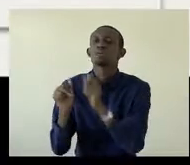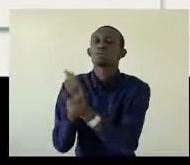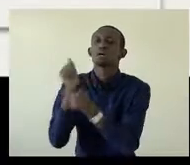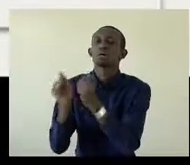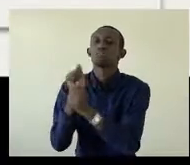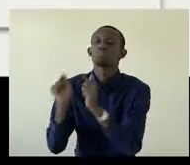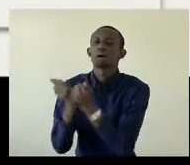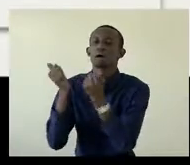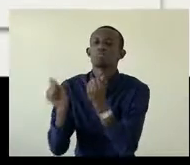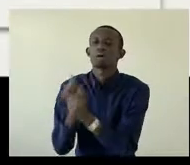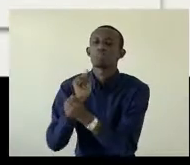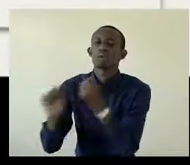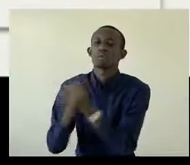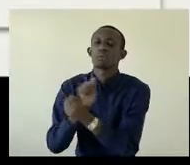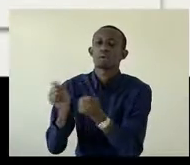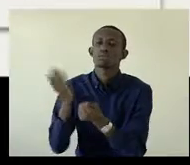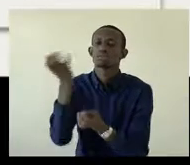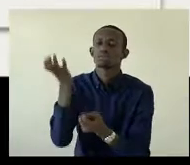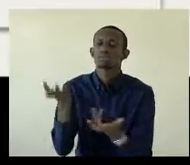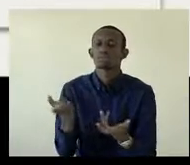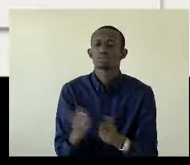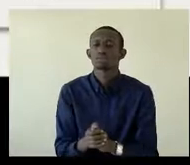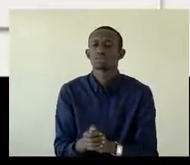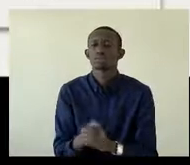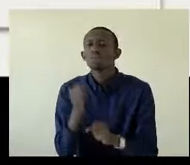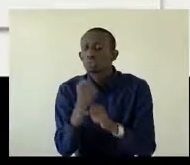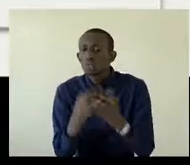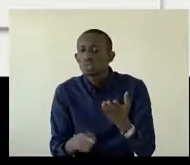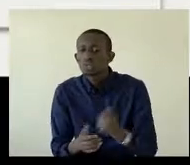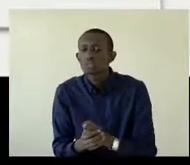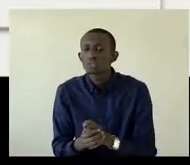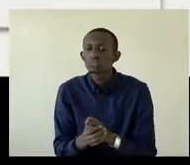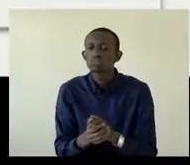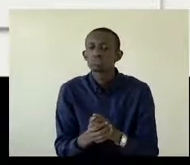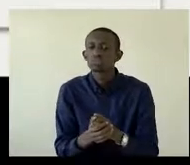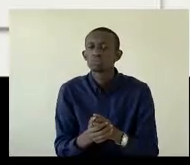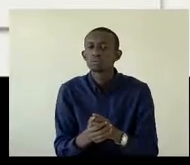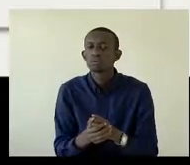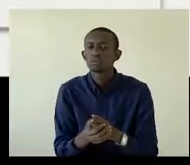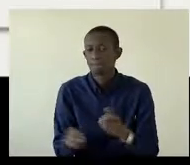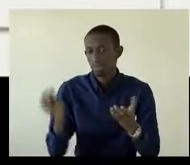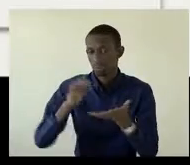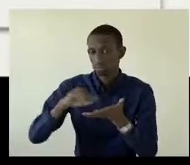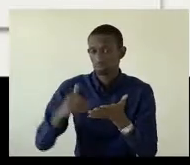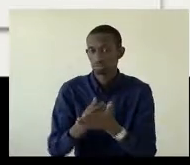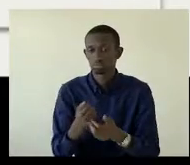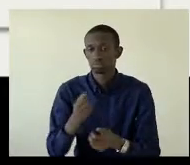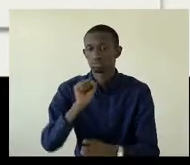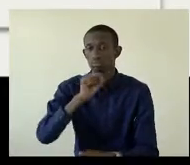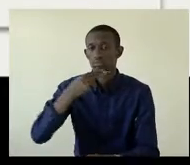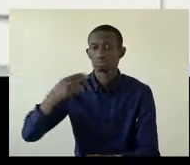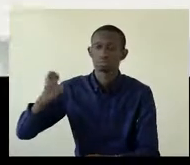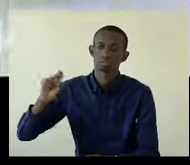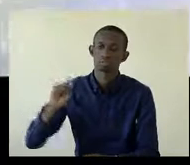what other components are we having to replenish it, to give it life again?